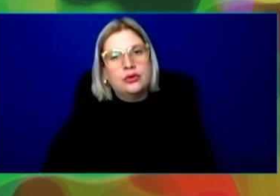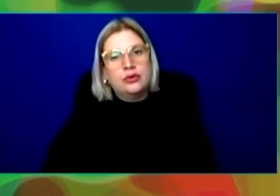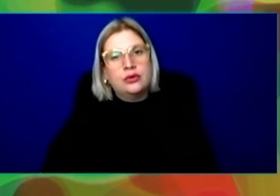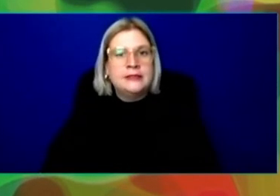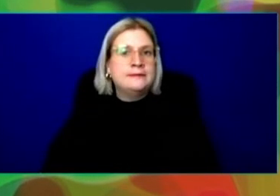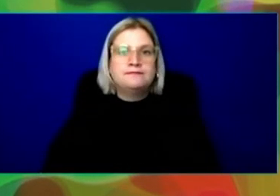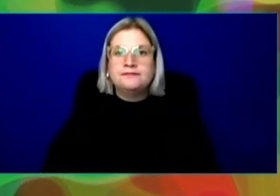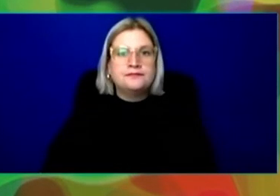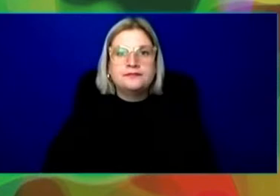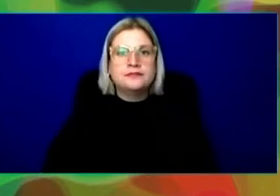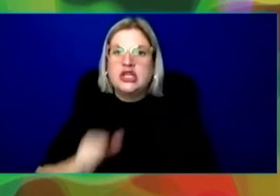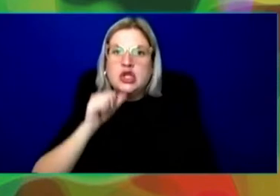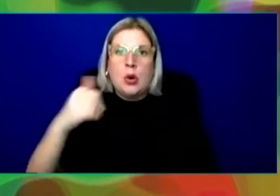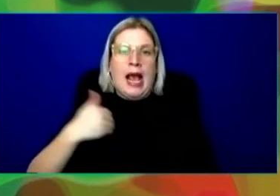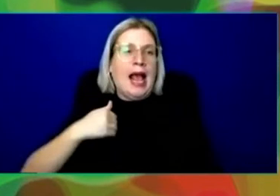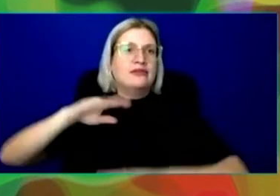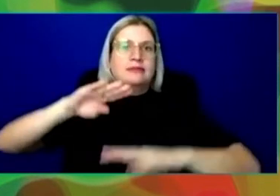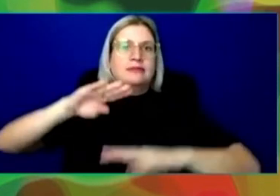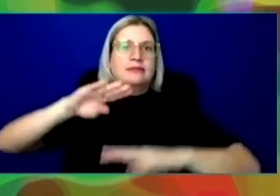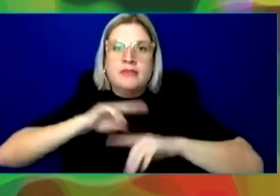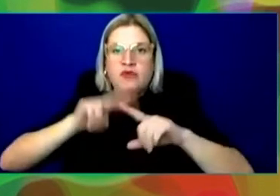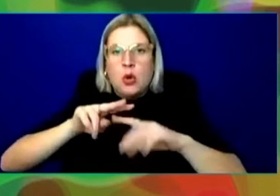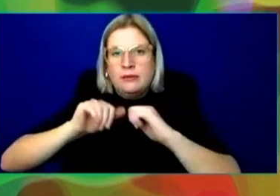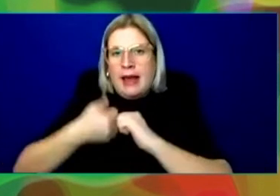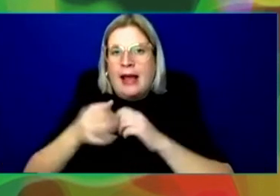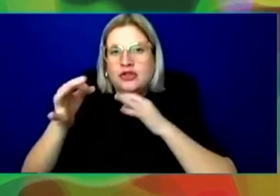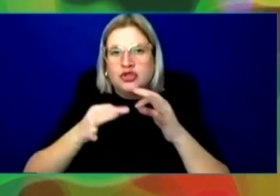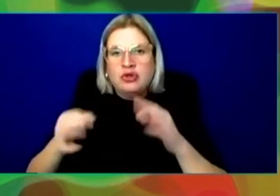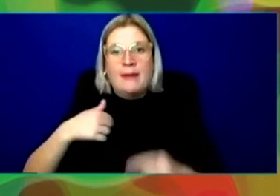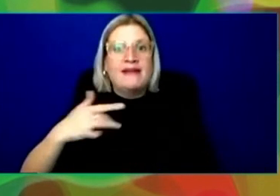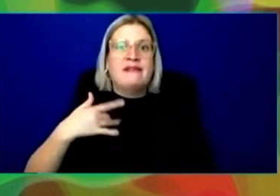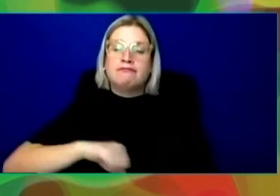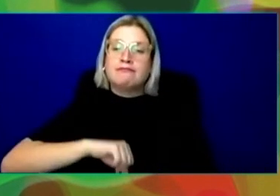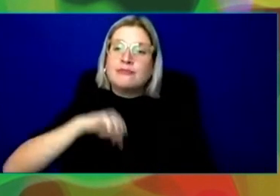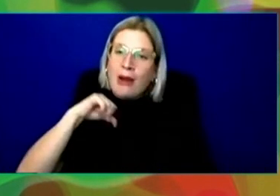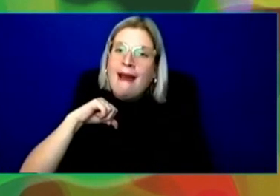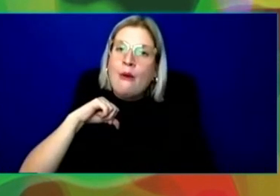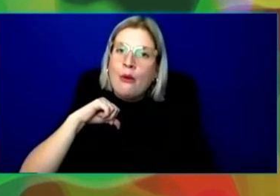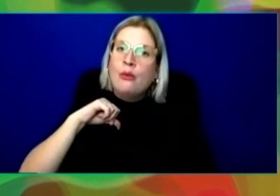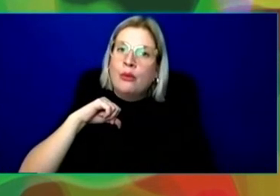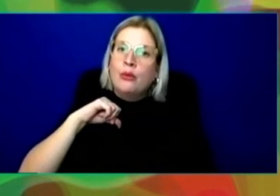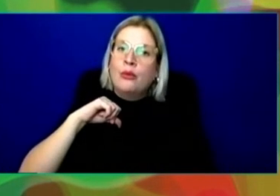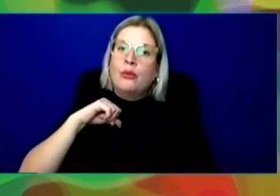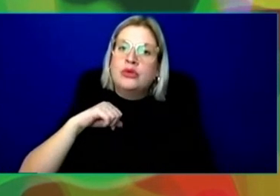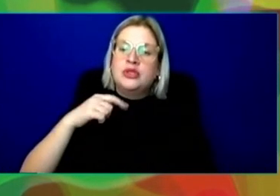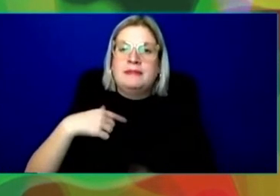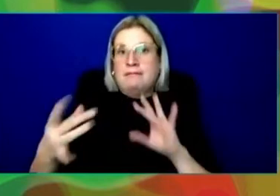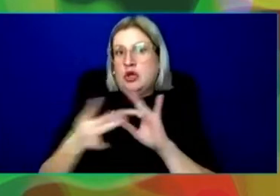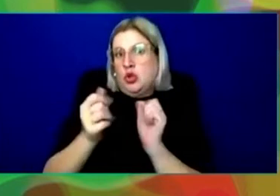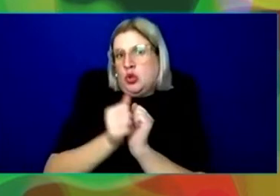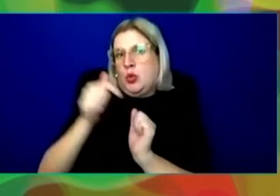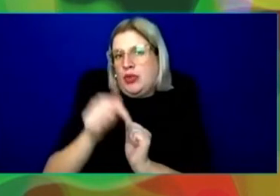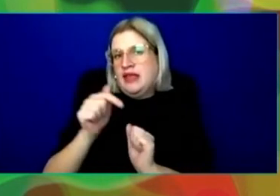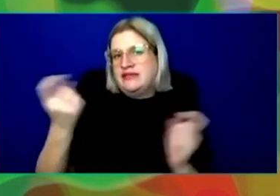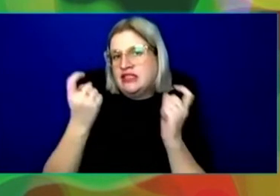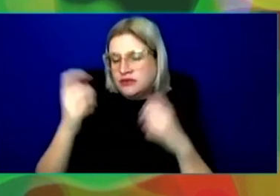I don't have a sufficient vocabulary to describe how proud I am just to be associated with it.